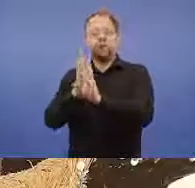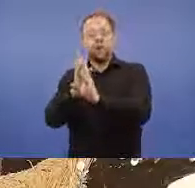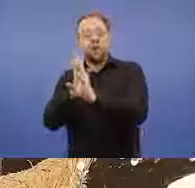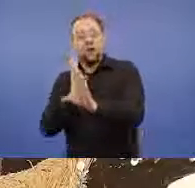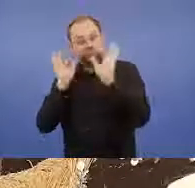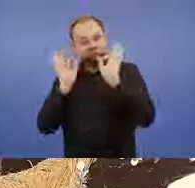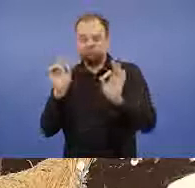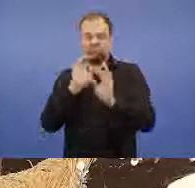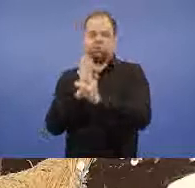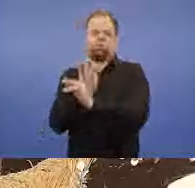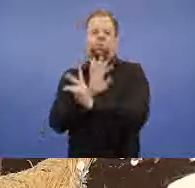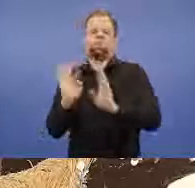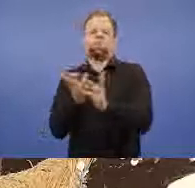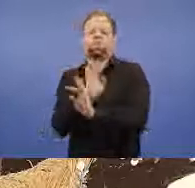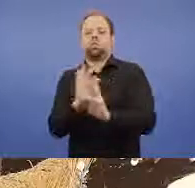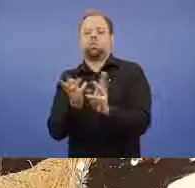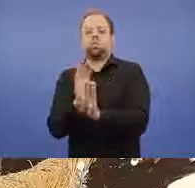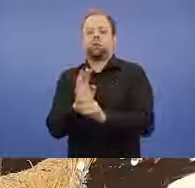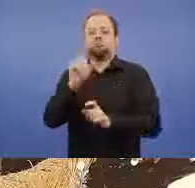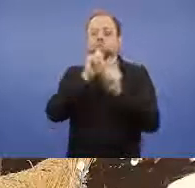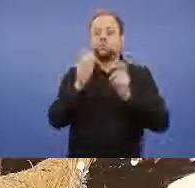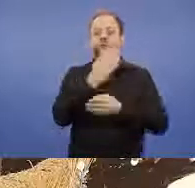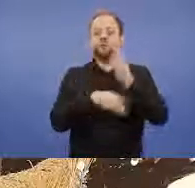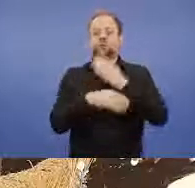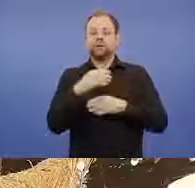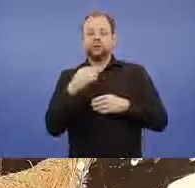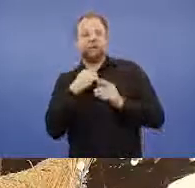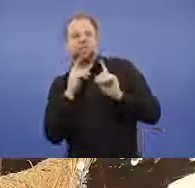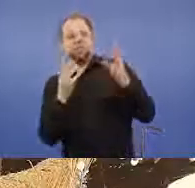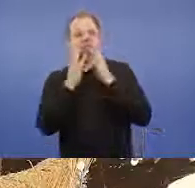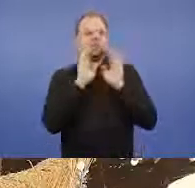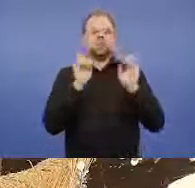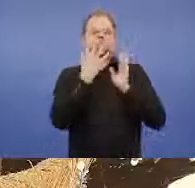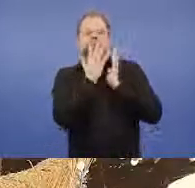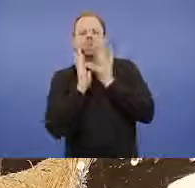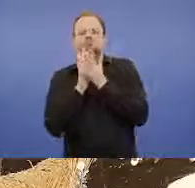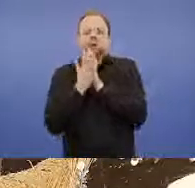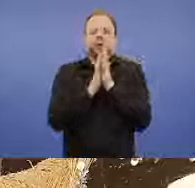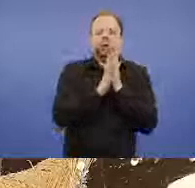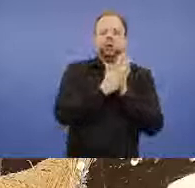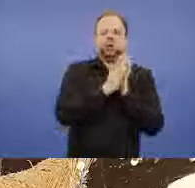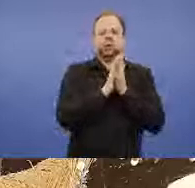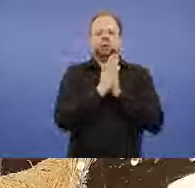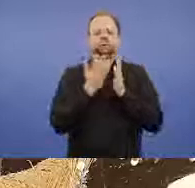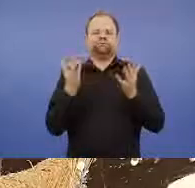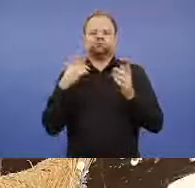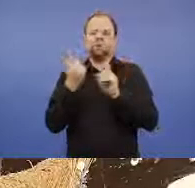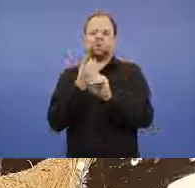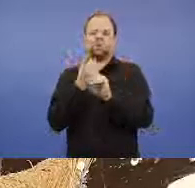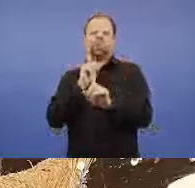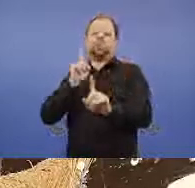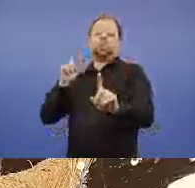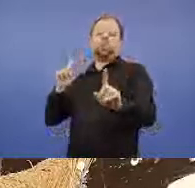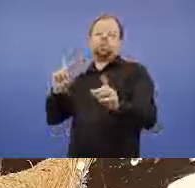put many recommendations to humanitarian actors, to the government, to UN agencies.